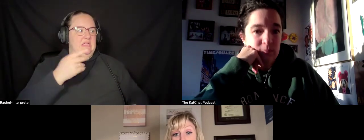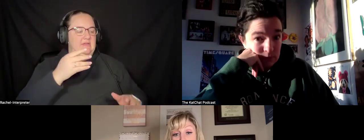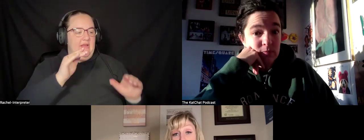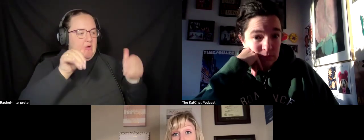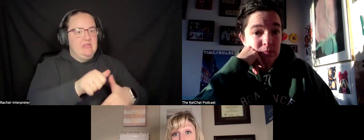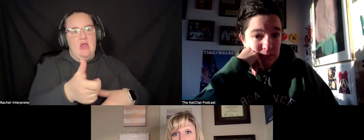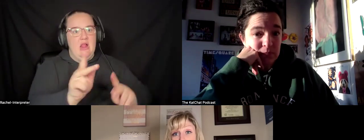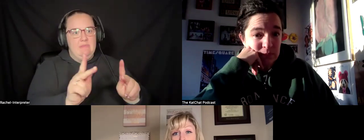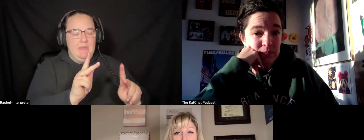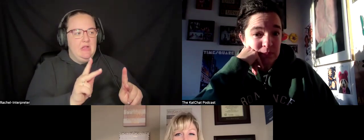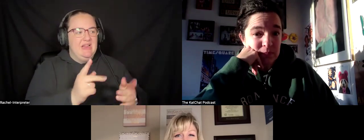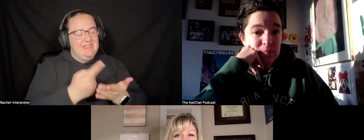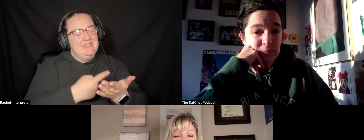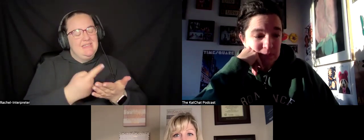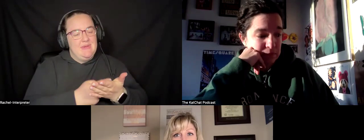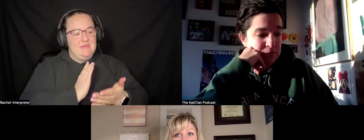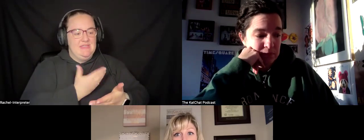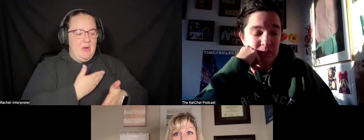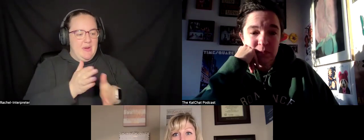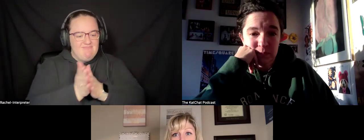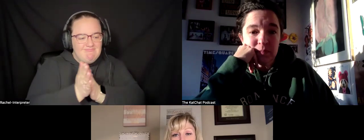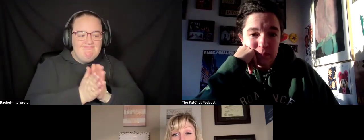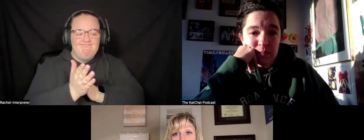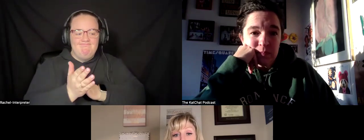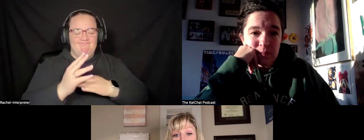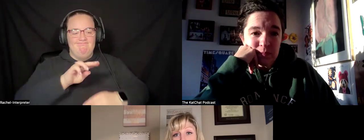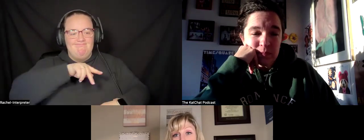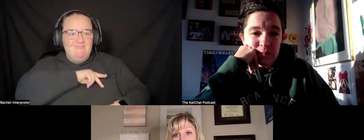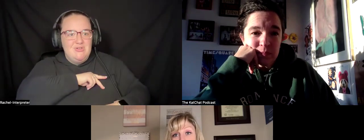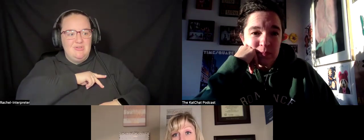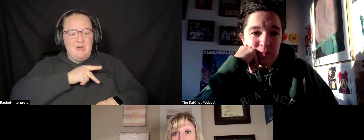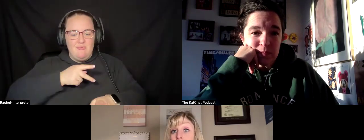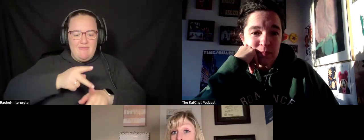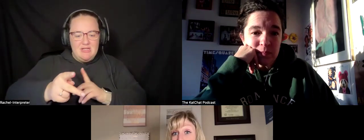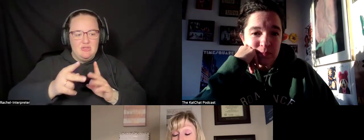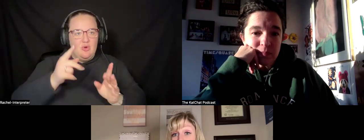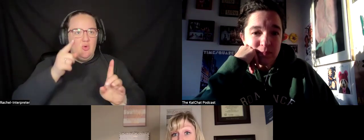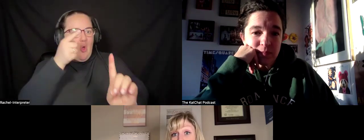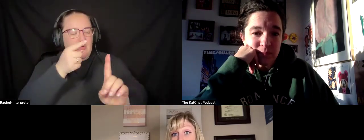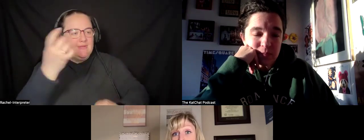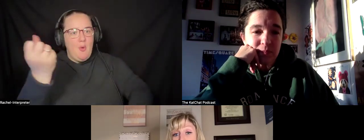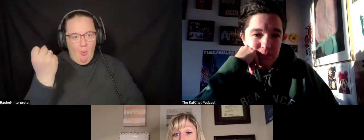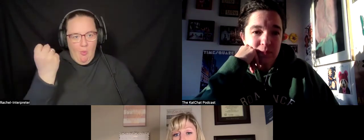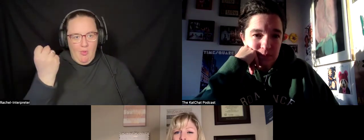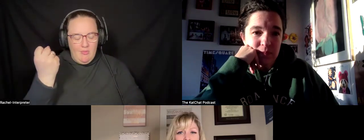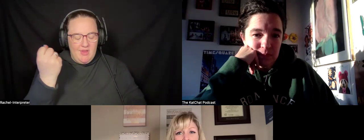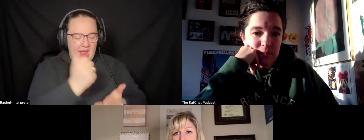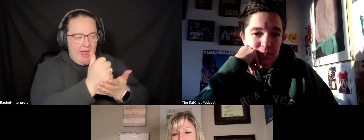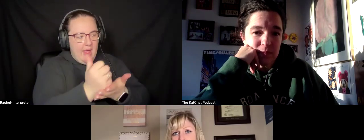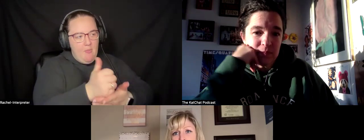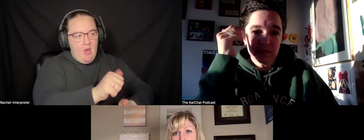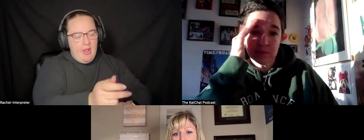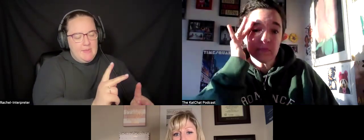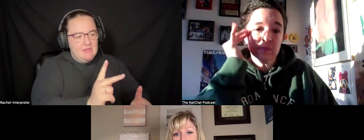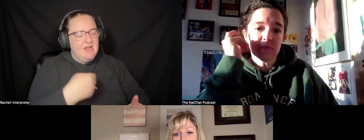put our passions or maybe personal or professional endeavors on hold at times. And I think